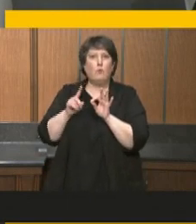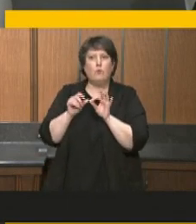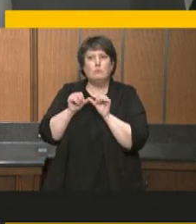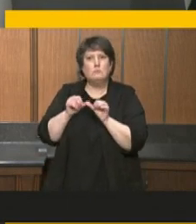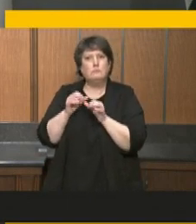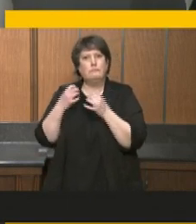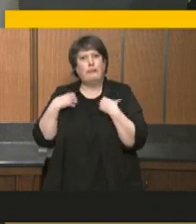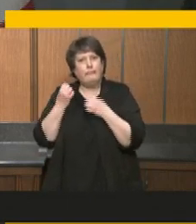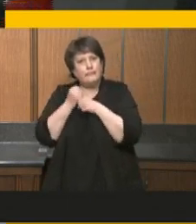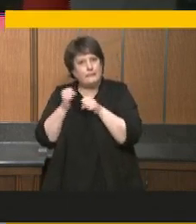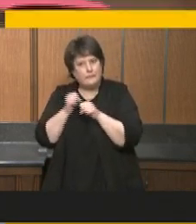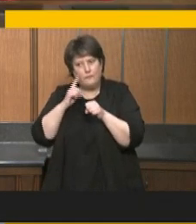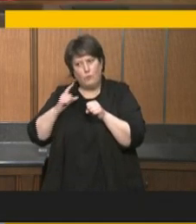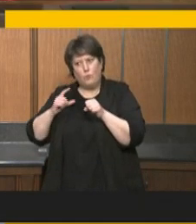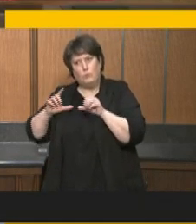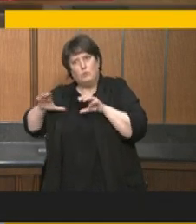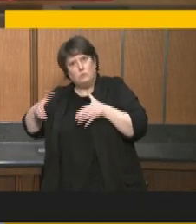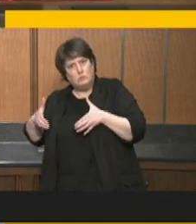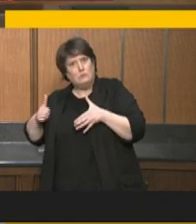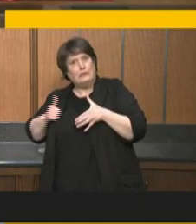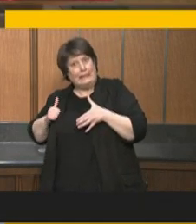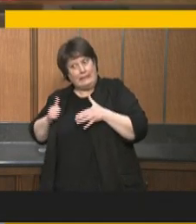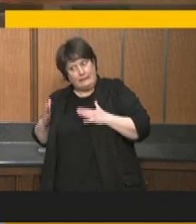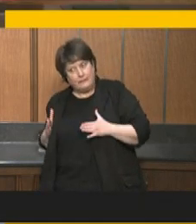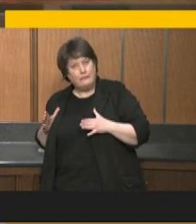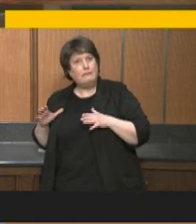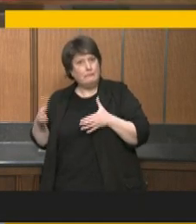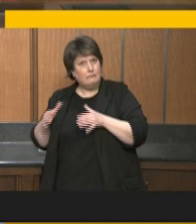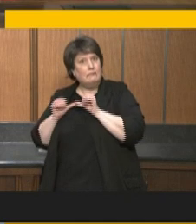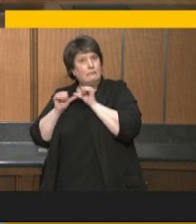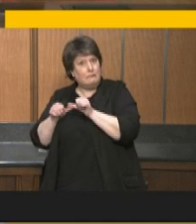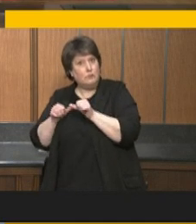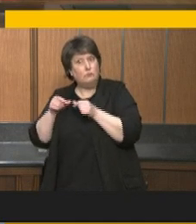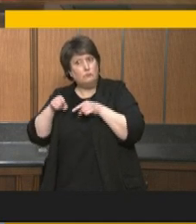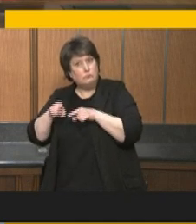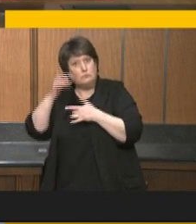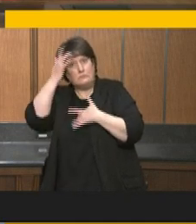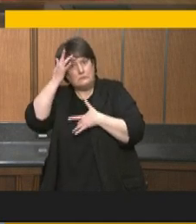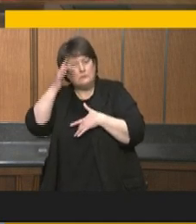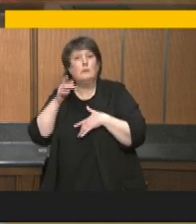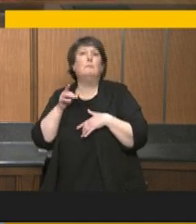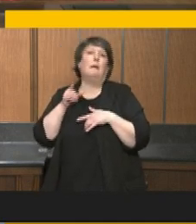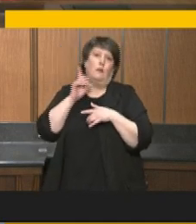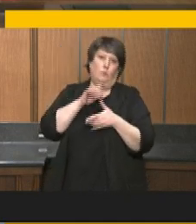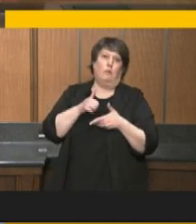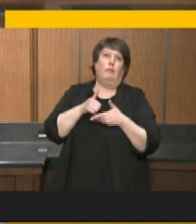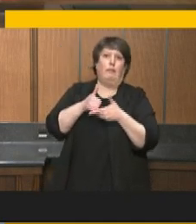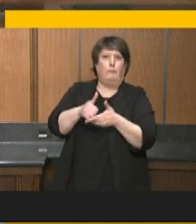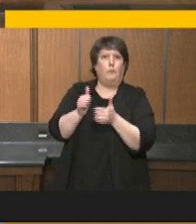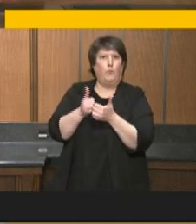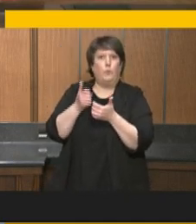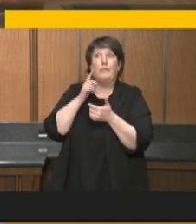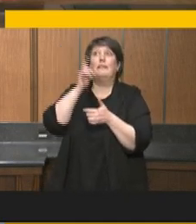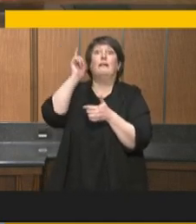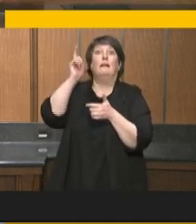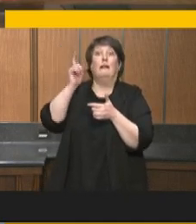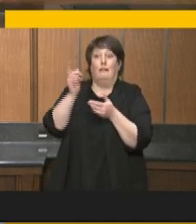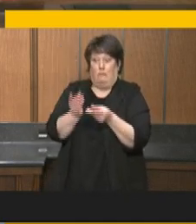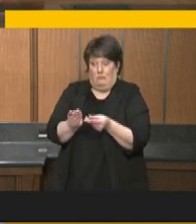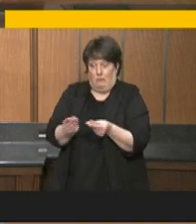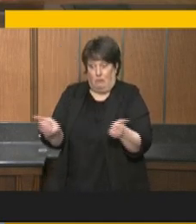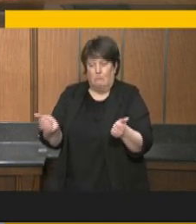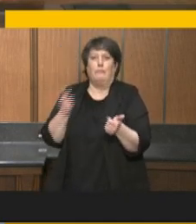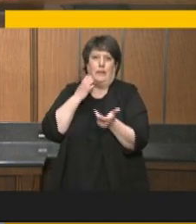safety of Canadians throughout this crisis, but also assist greatly in the economic recovery that must surely